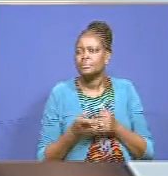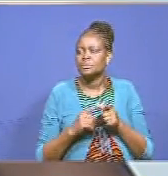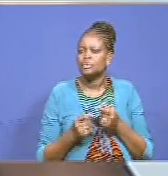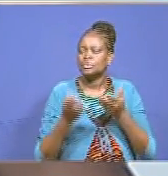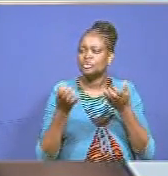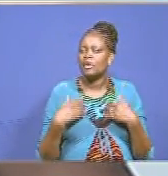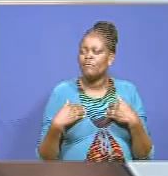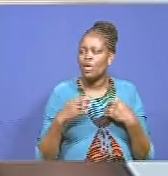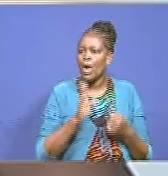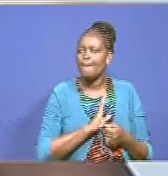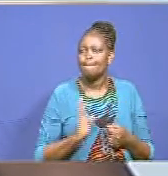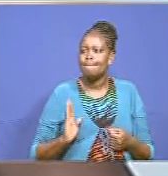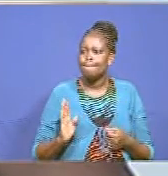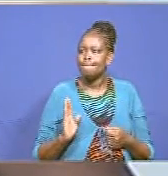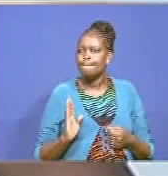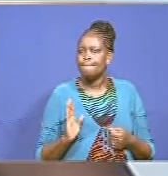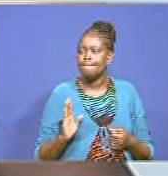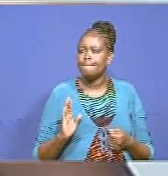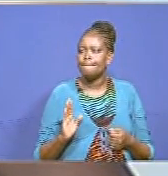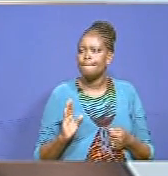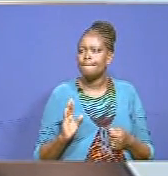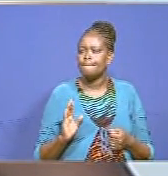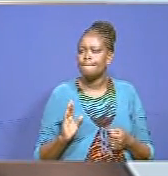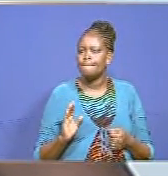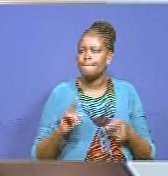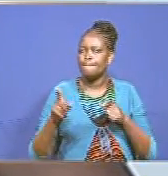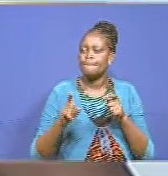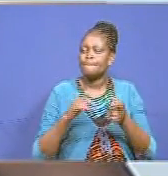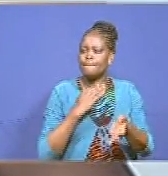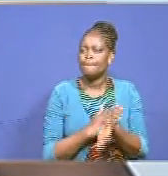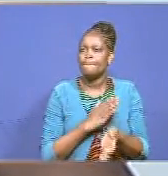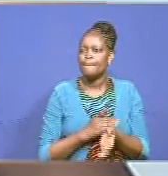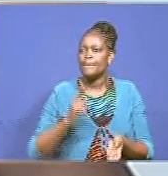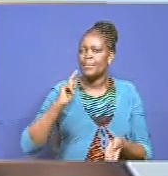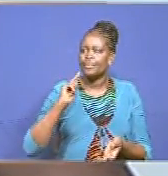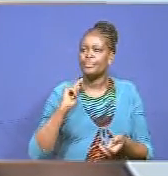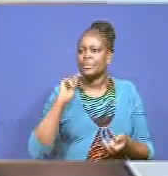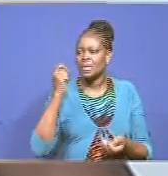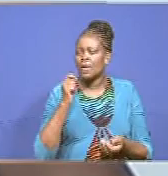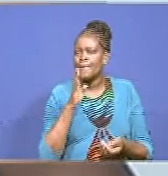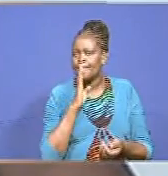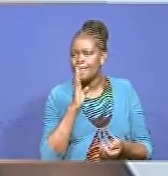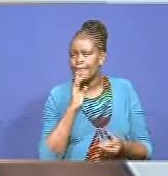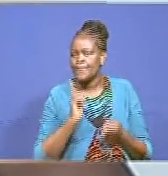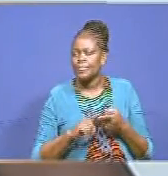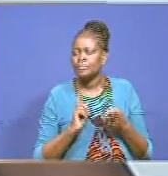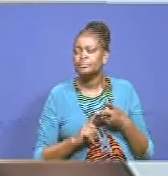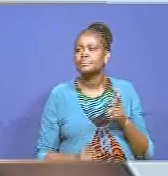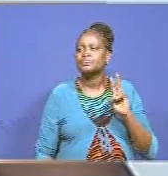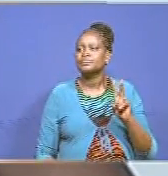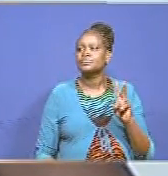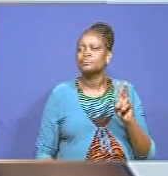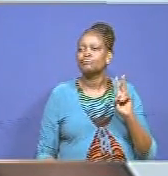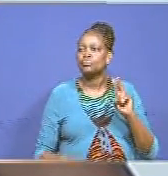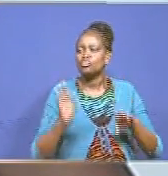have boards, yeah, uh-huh, a regulatory authority on Kenyan's borrowing. Yeah, we need to come up with proper